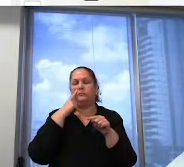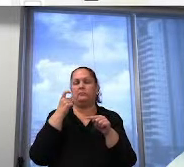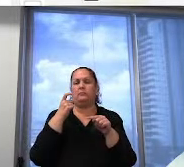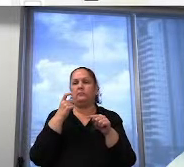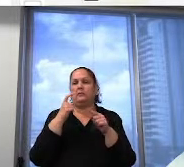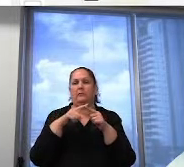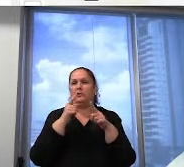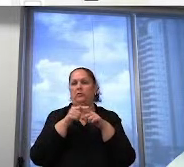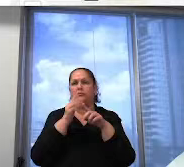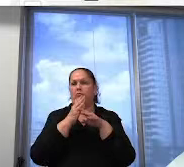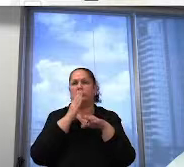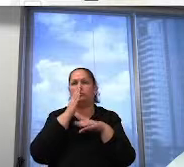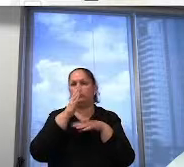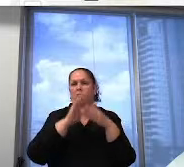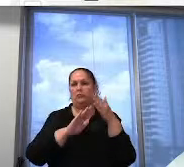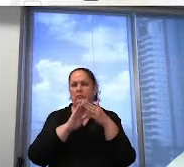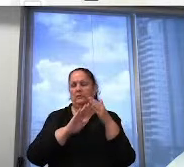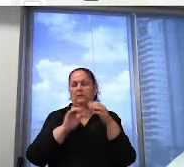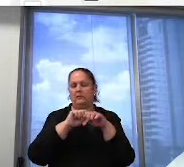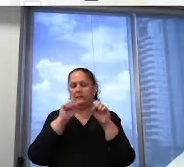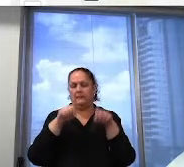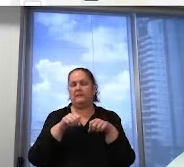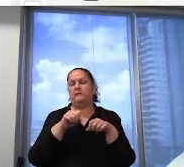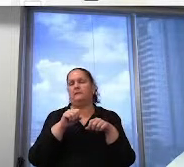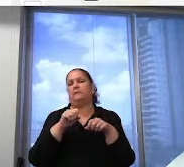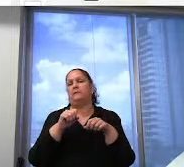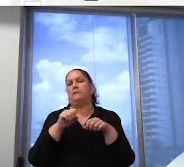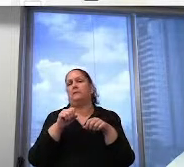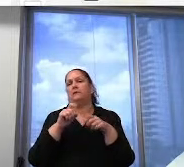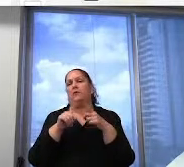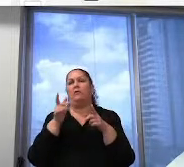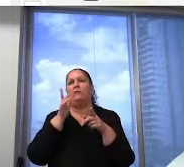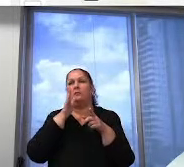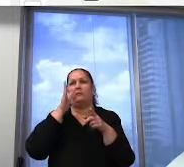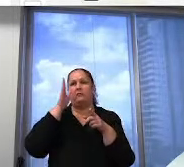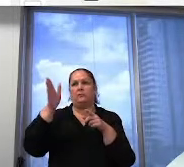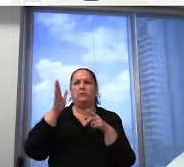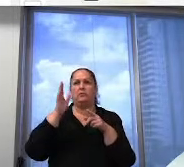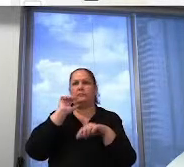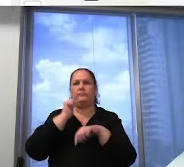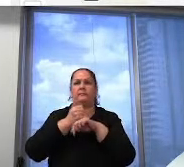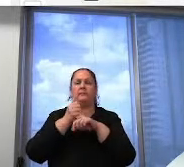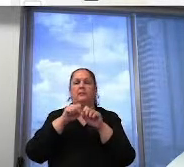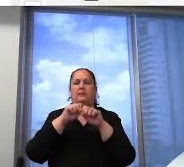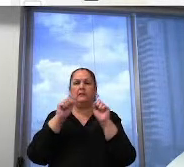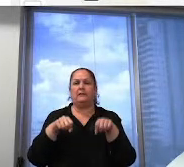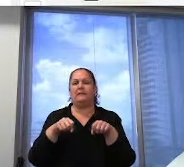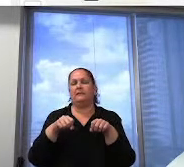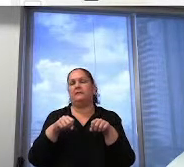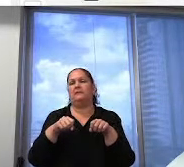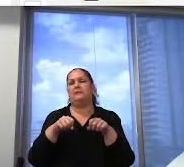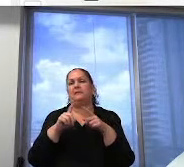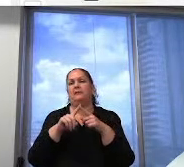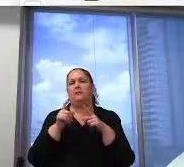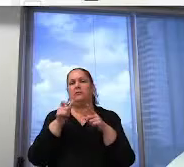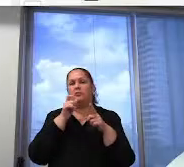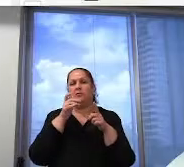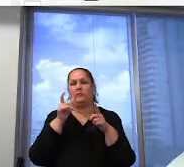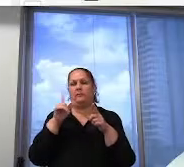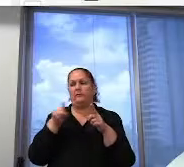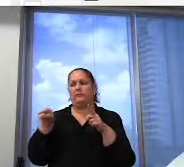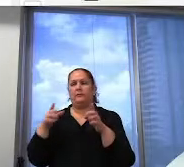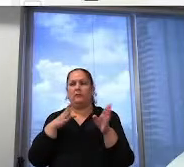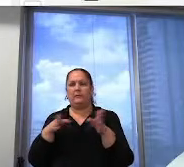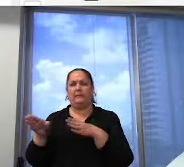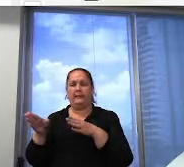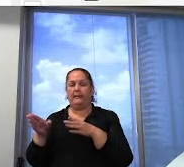because of the existing configuration of the system versus the future configurations on the system, and then go through that from a